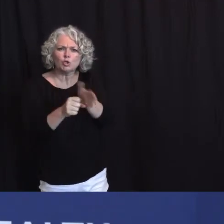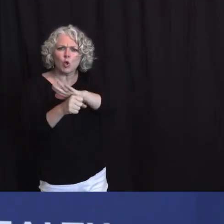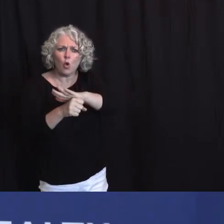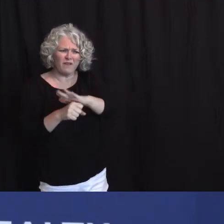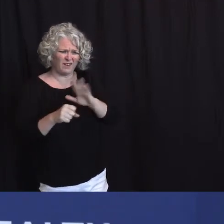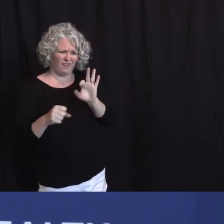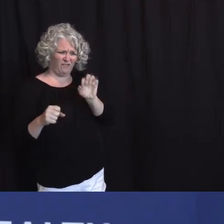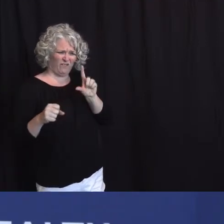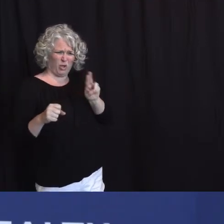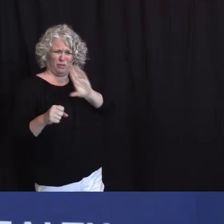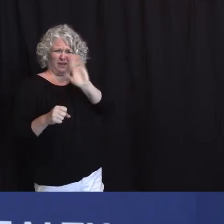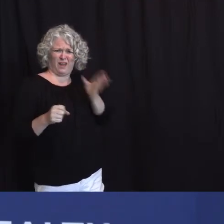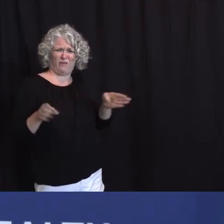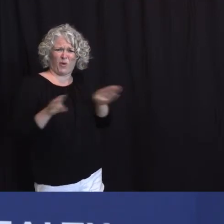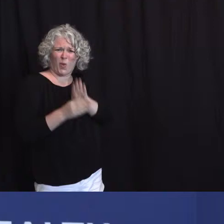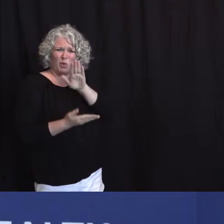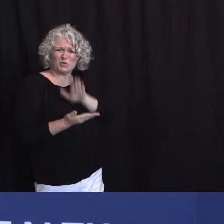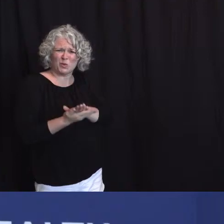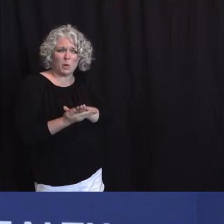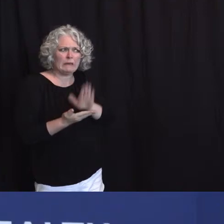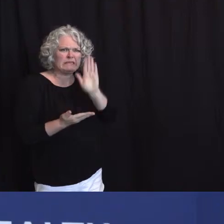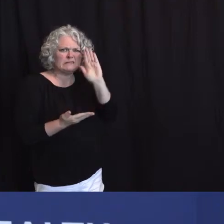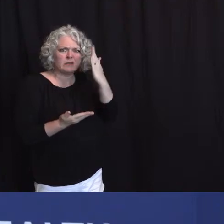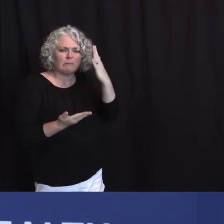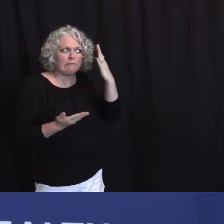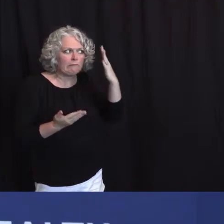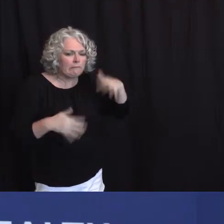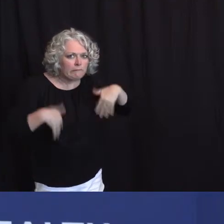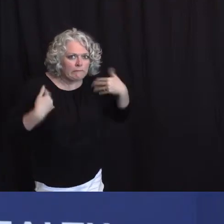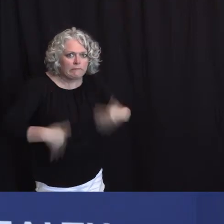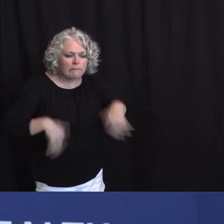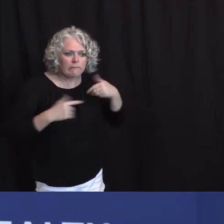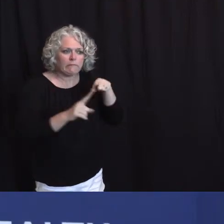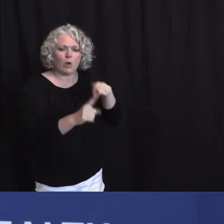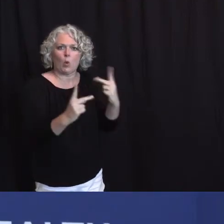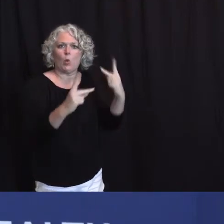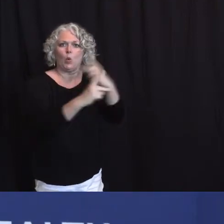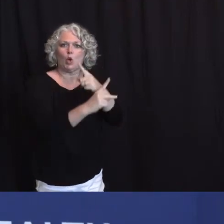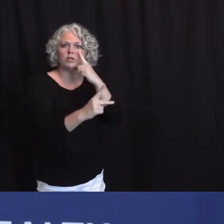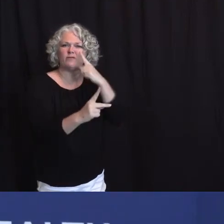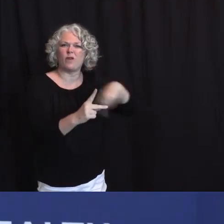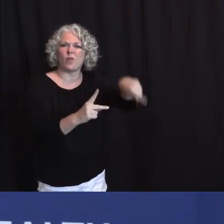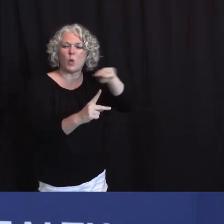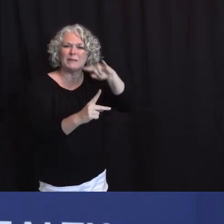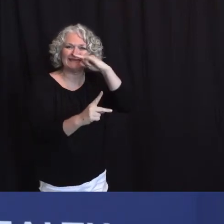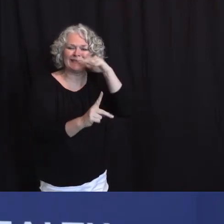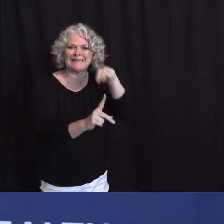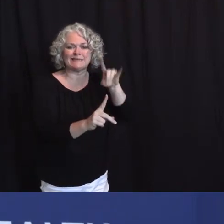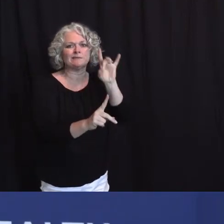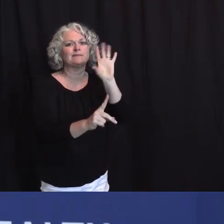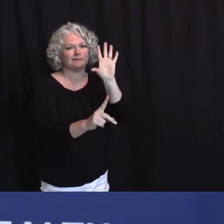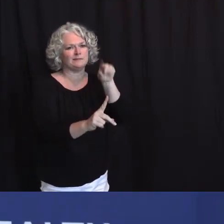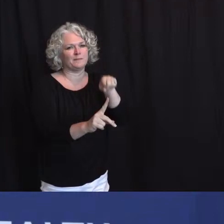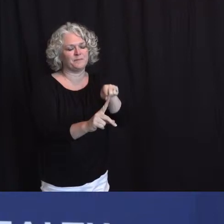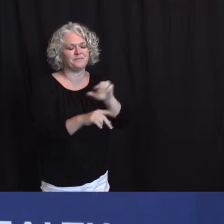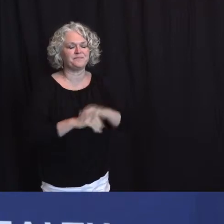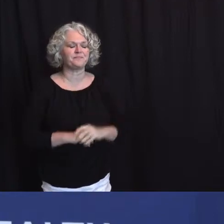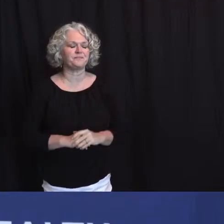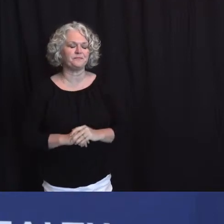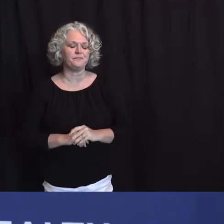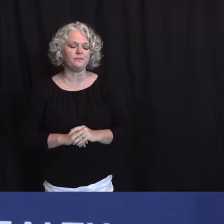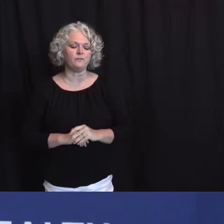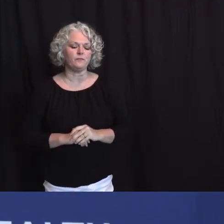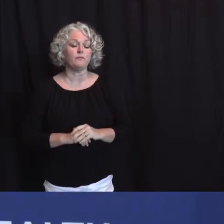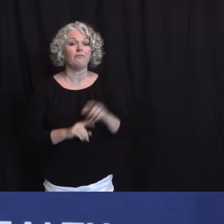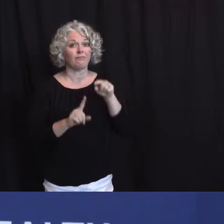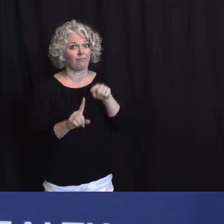influenza seasons. Without these measures, the rates of COVID-19 associated hospitalizations